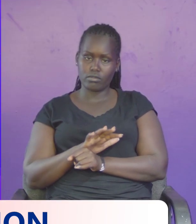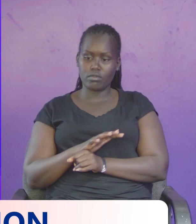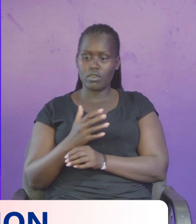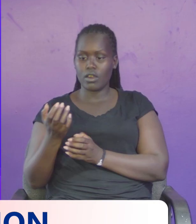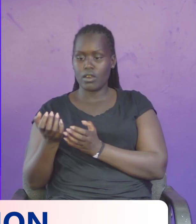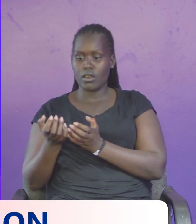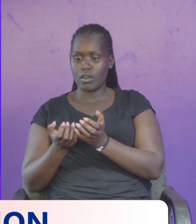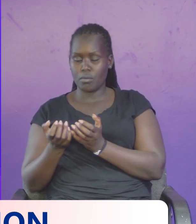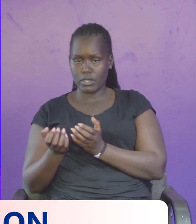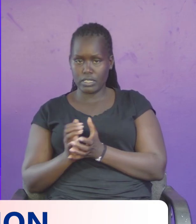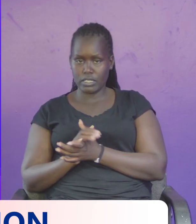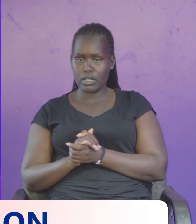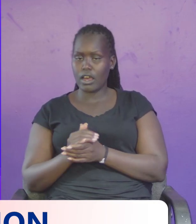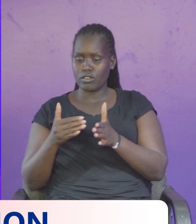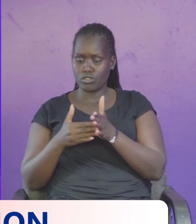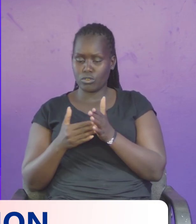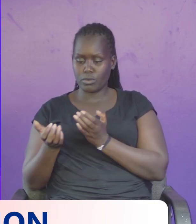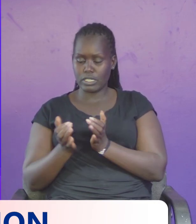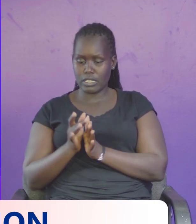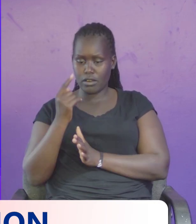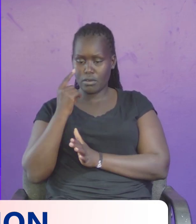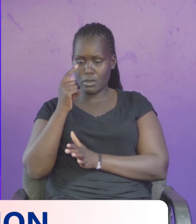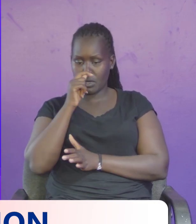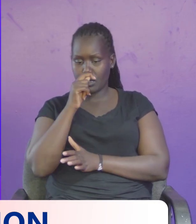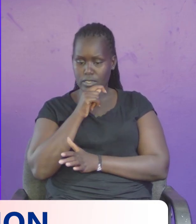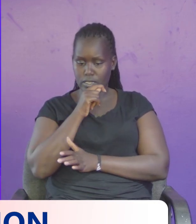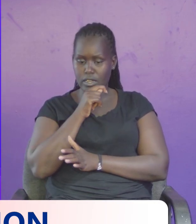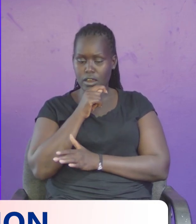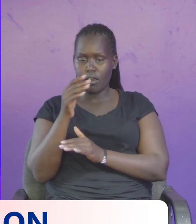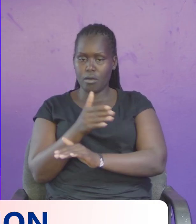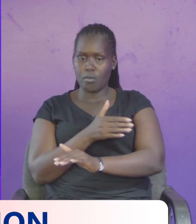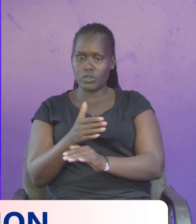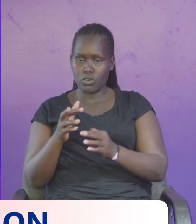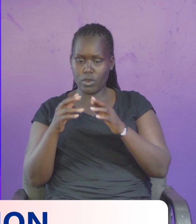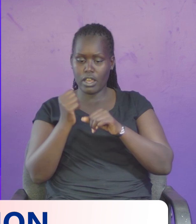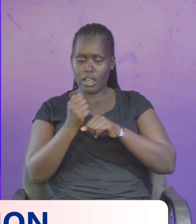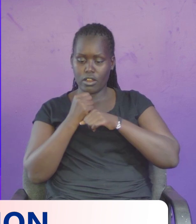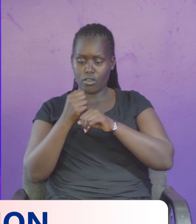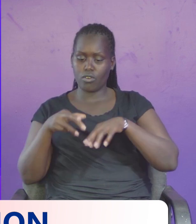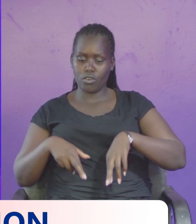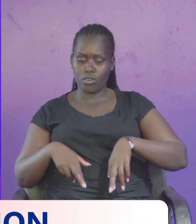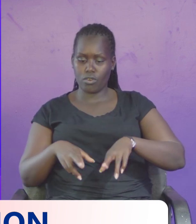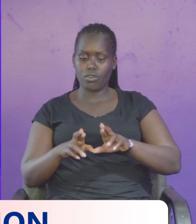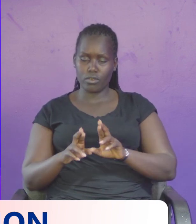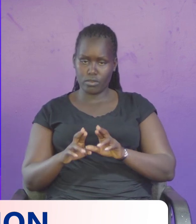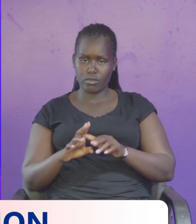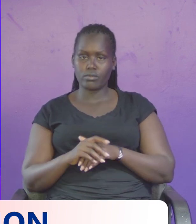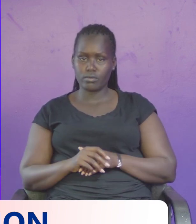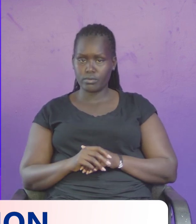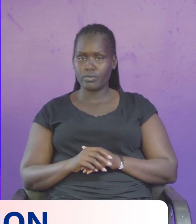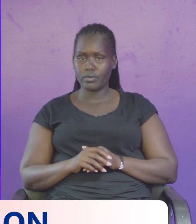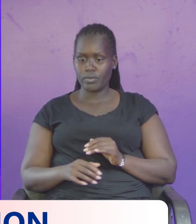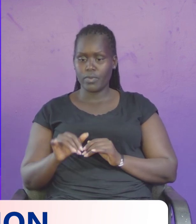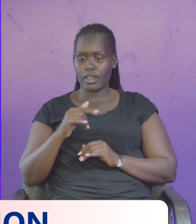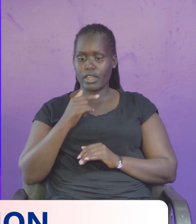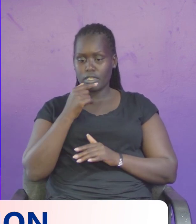business to a standstill. I'm seeing a Tanzanian musician in Ngong Road. These are deep places of the Nairobi city. That